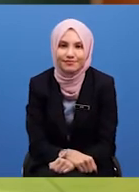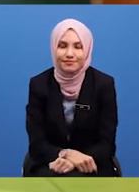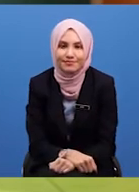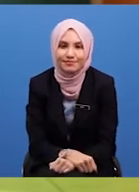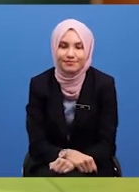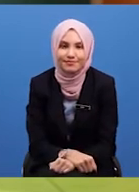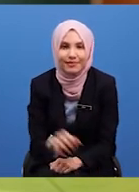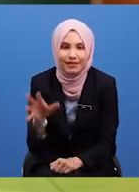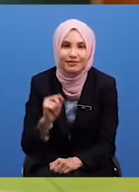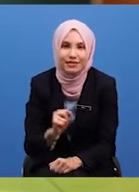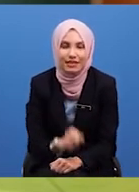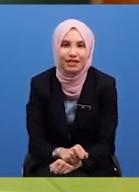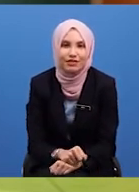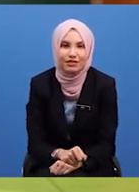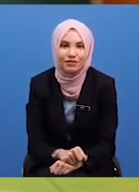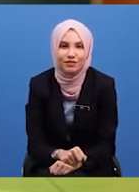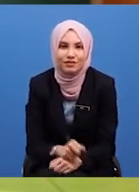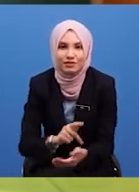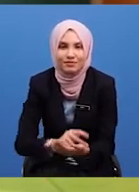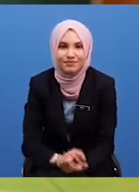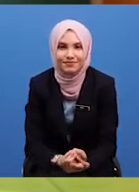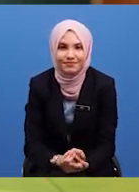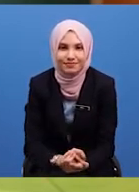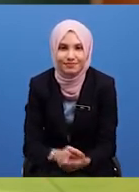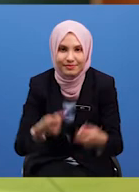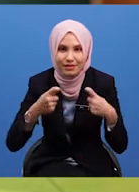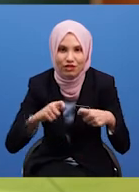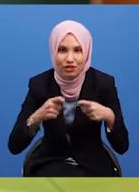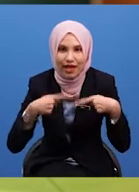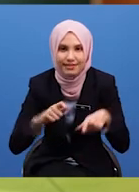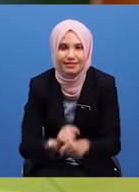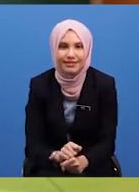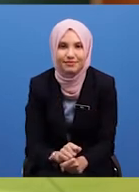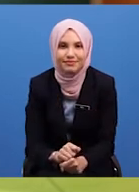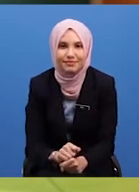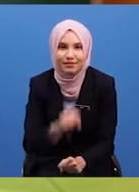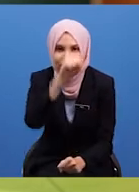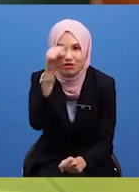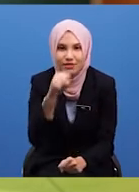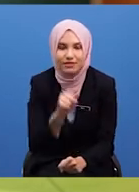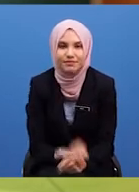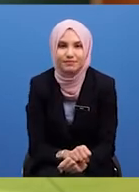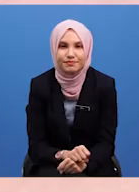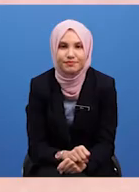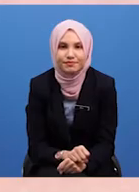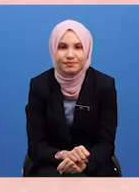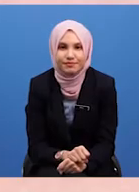Take out your pen and paper, students. Let's try to answer these questions.